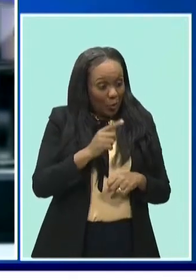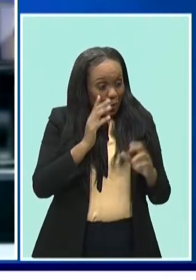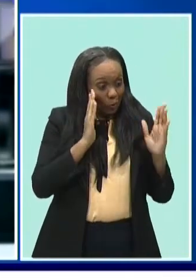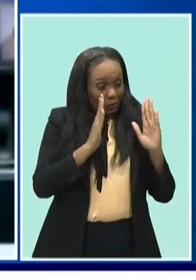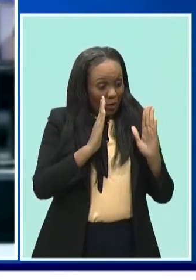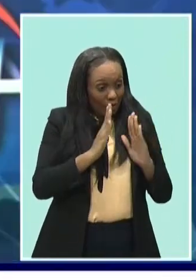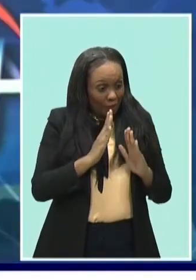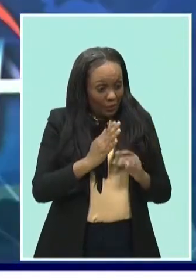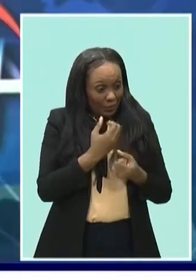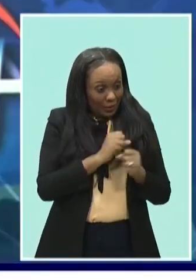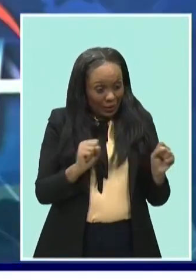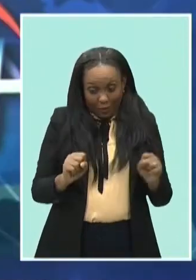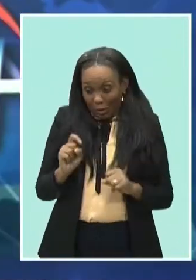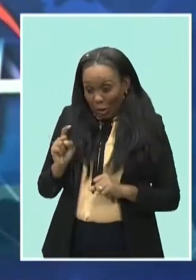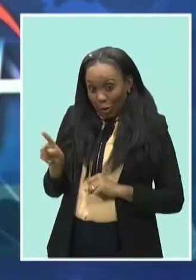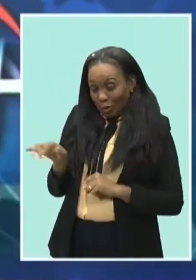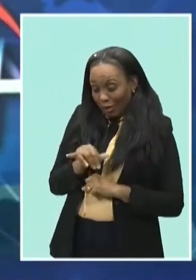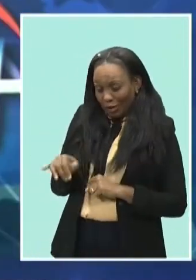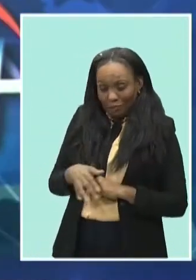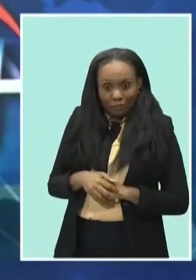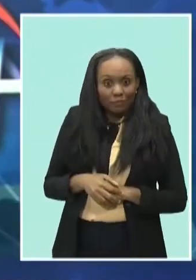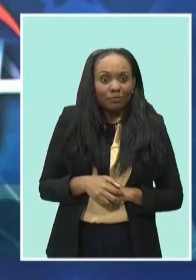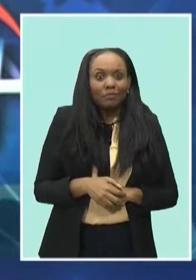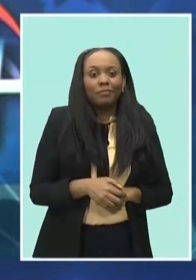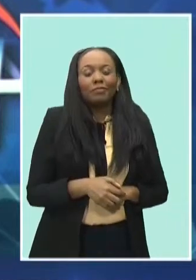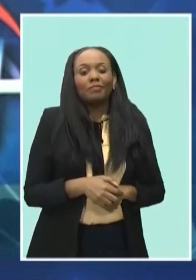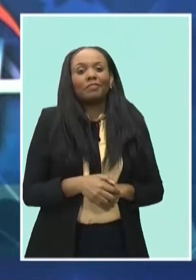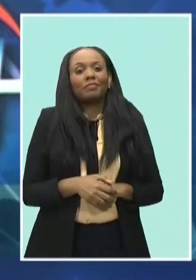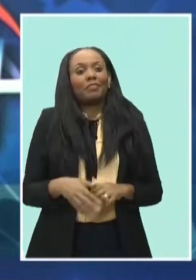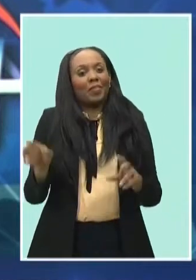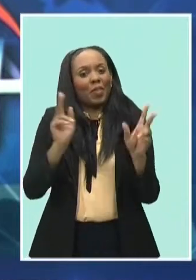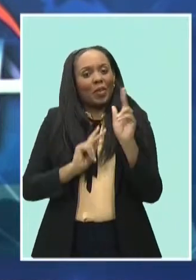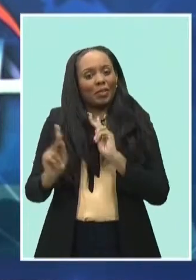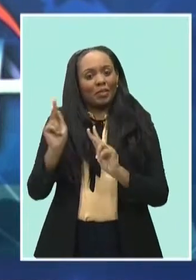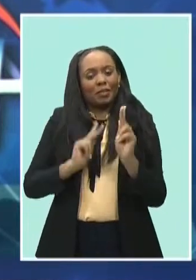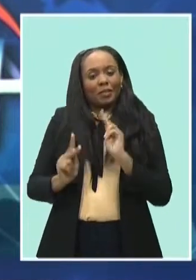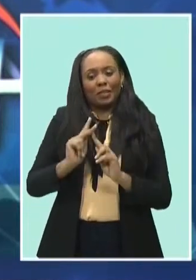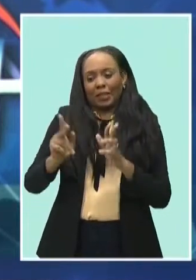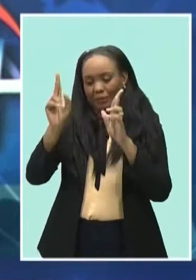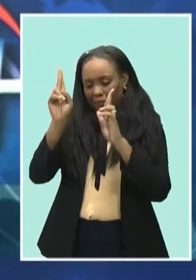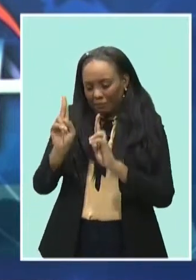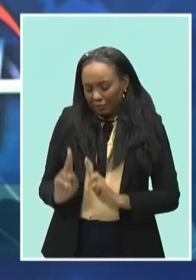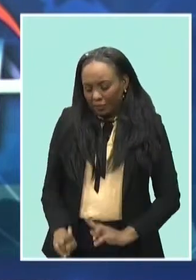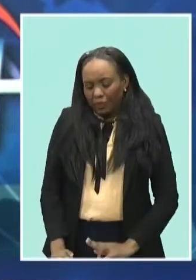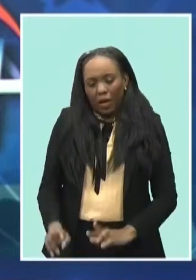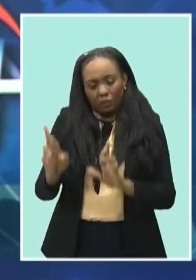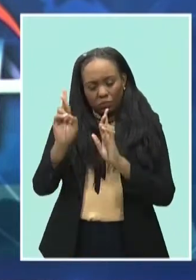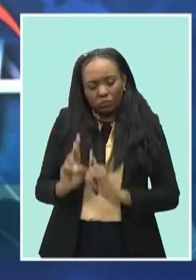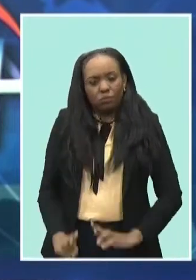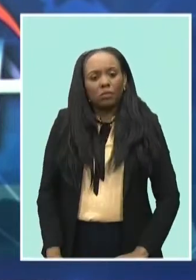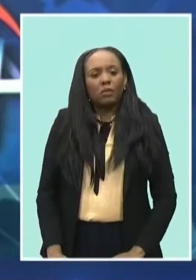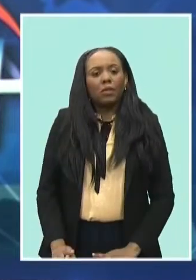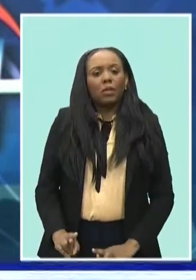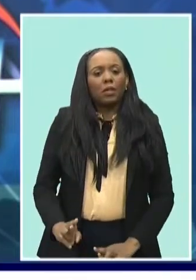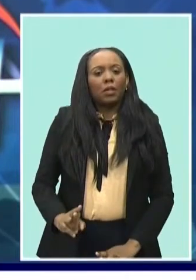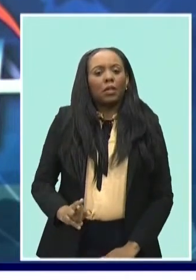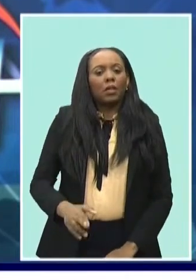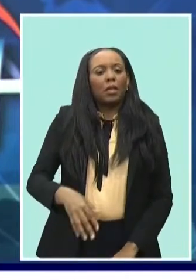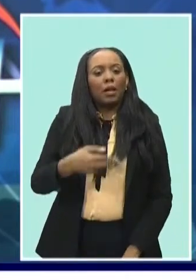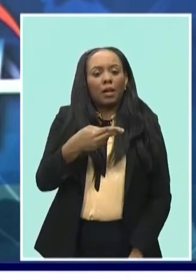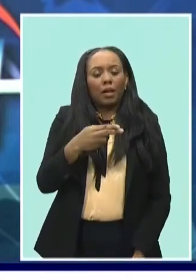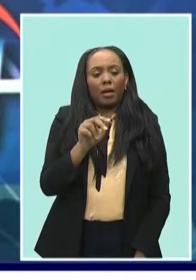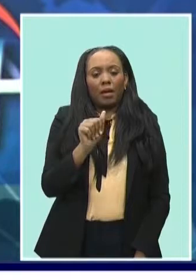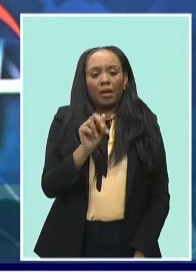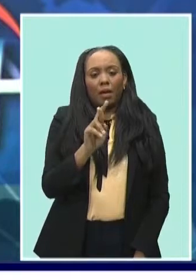too. All right, be safe. The tributes continue to pour in for veteran journalist Harold Hoyte. Minister of Information, Broadcasting